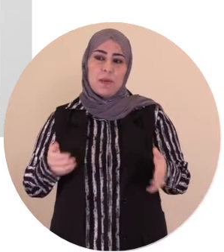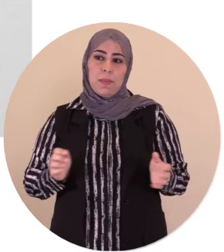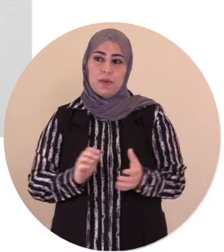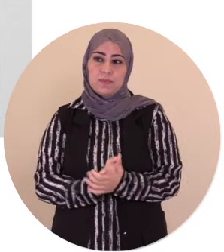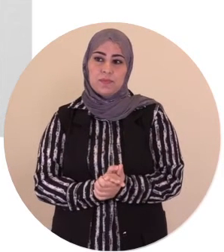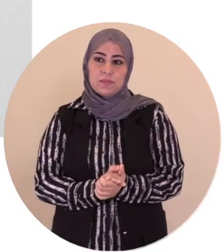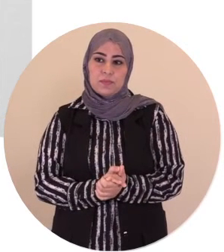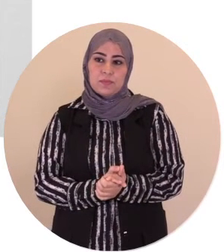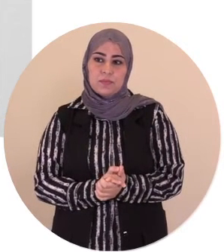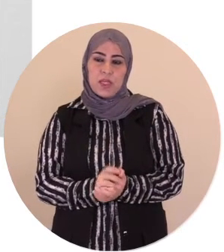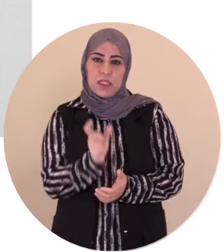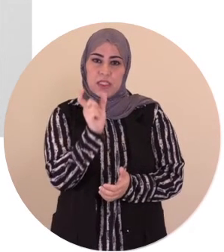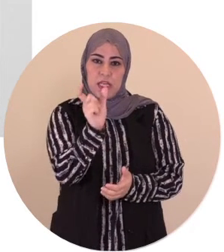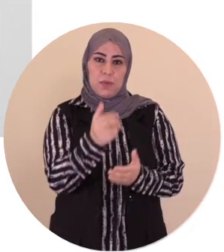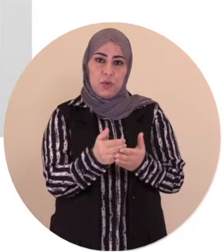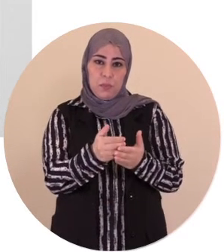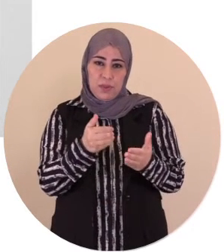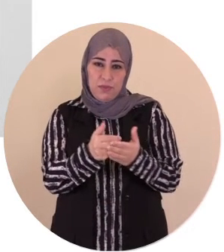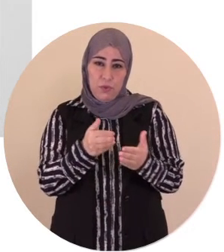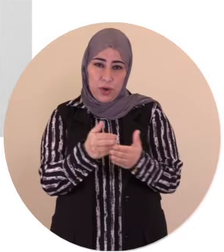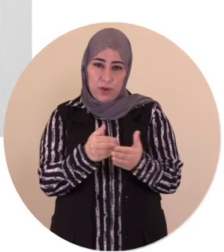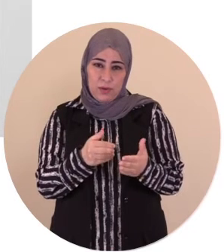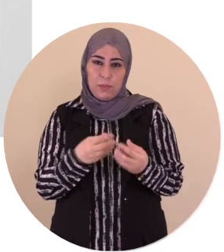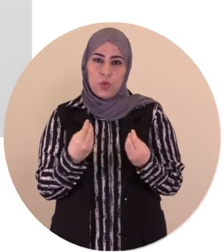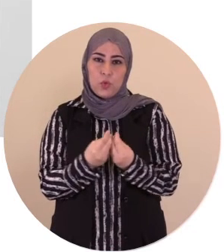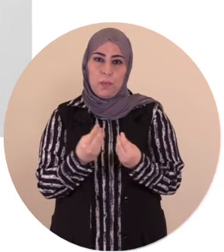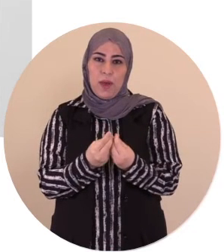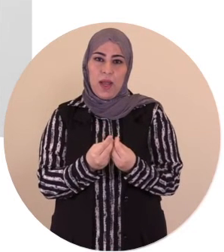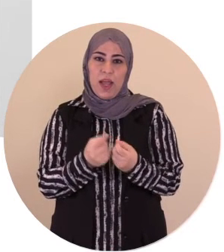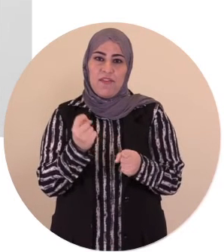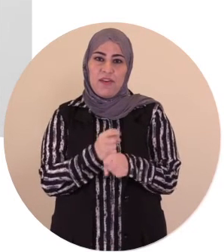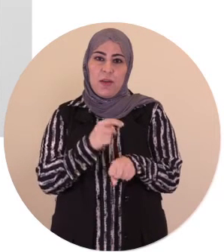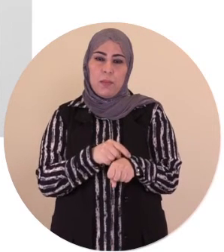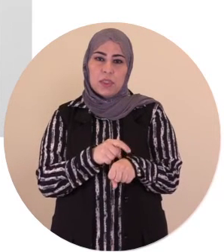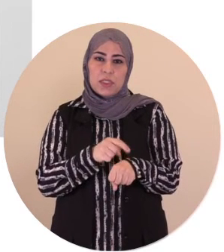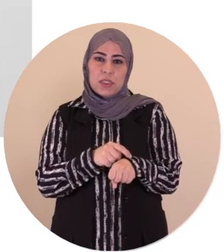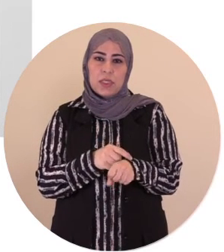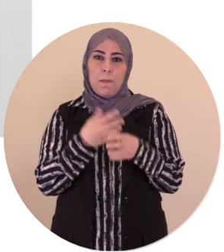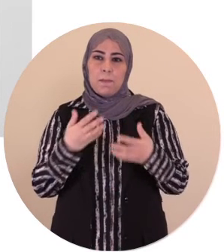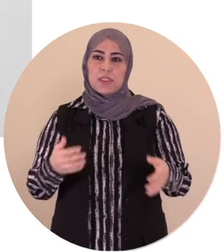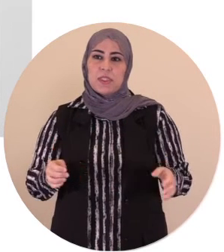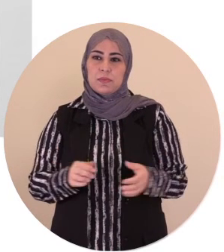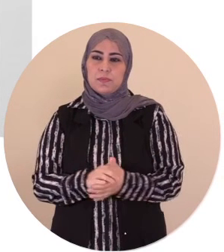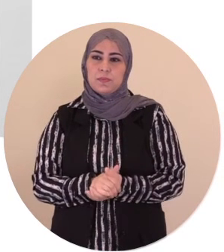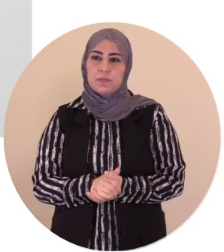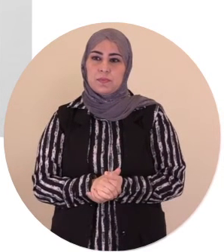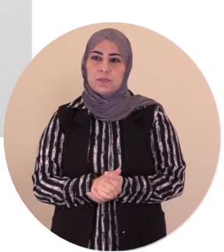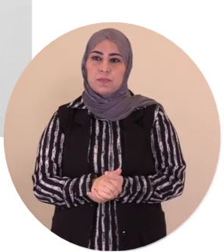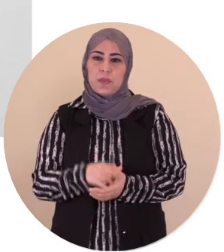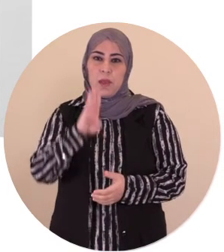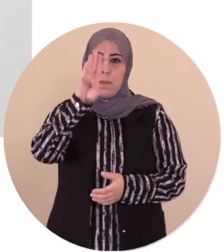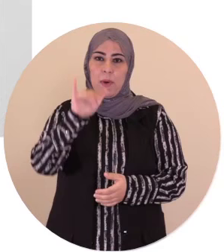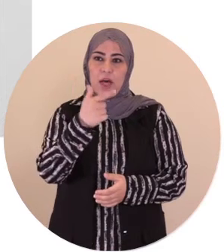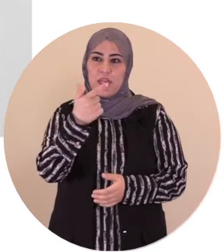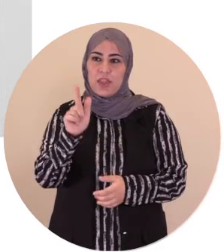my brother came home after I had written the letter. It's very easy. Look at the sentence on the screen. Let's look at it together.